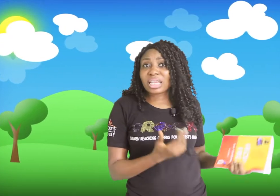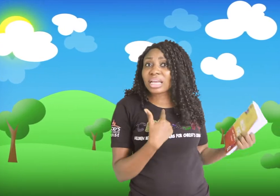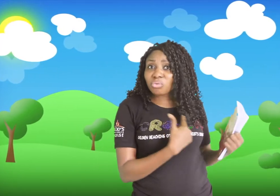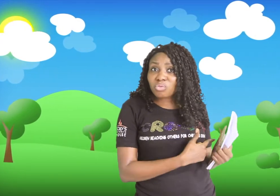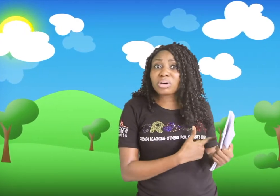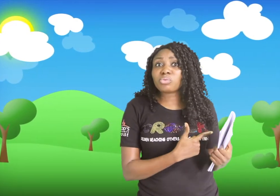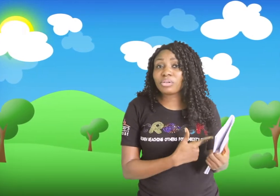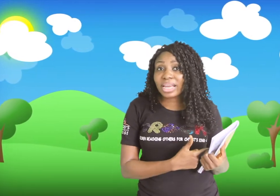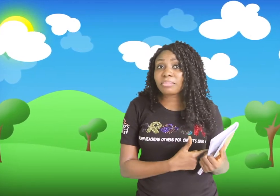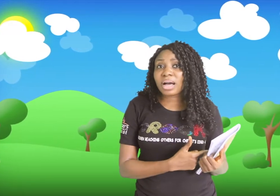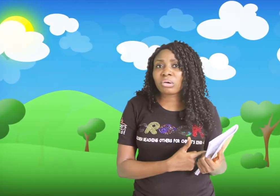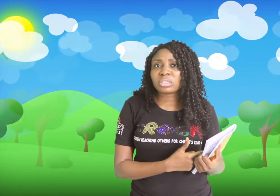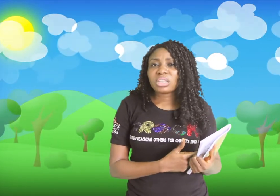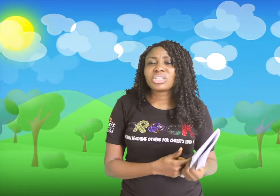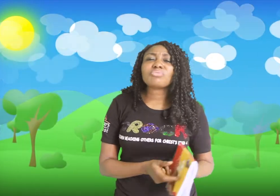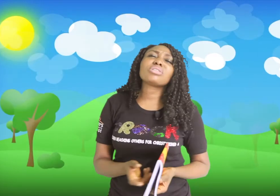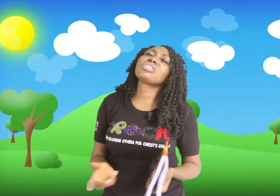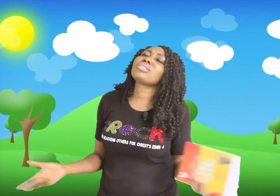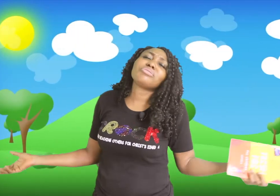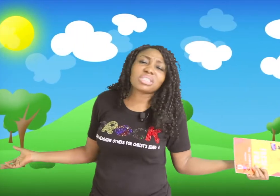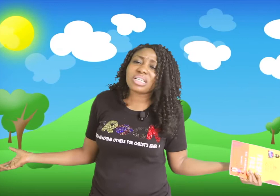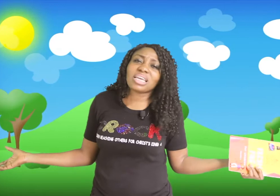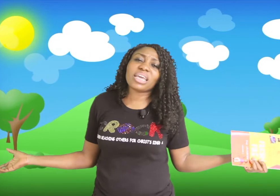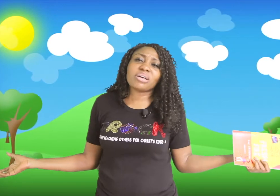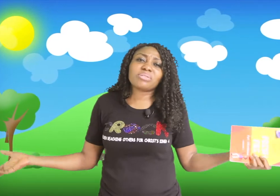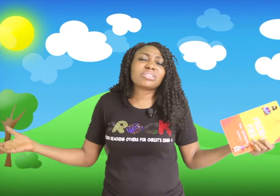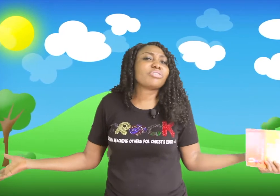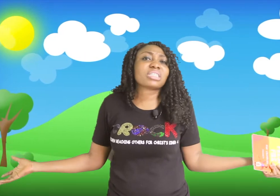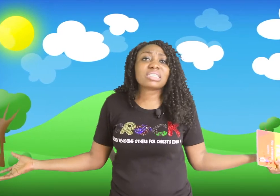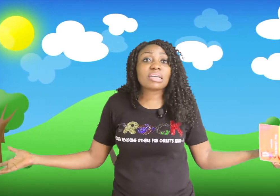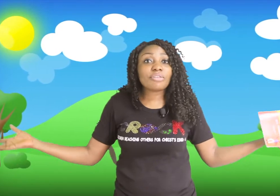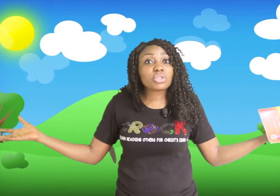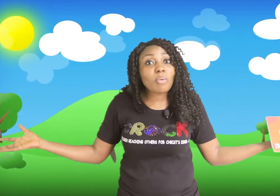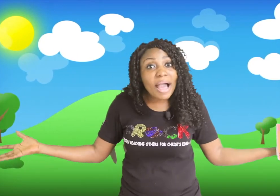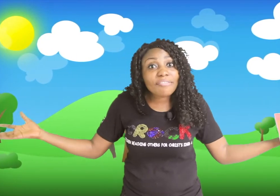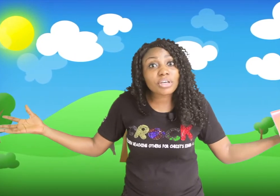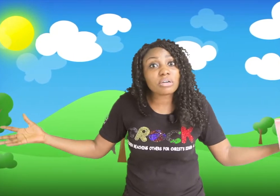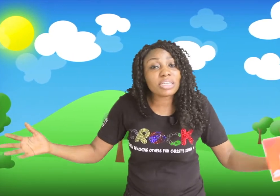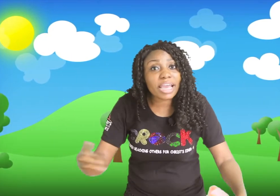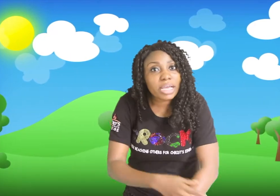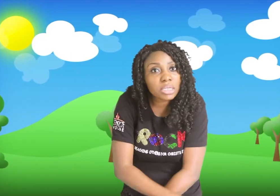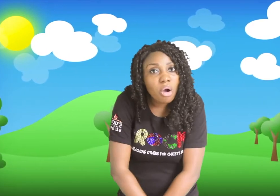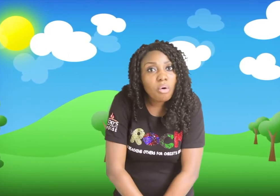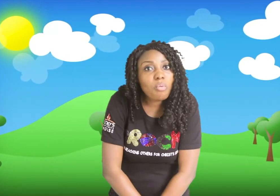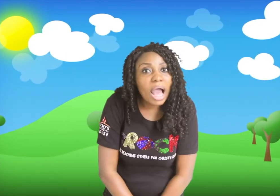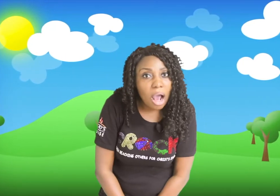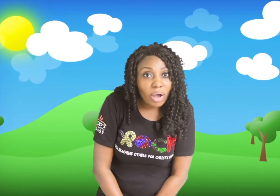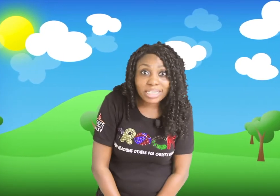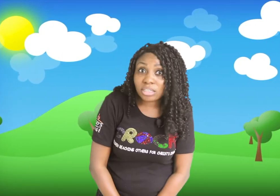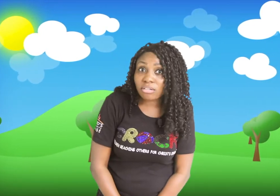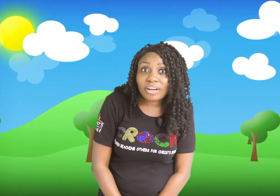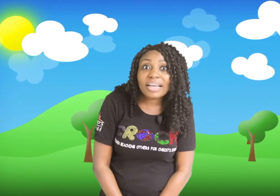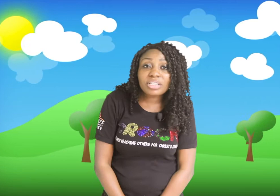are sick, like the woman we read about. She was seriously ill, seriously sick for 12 good years.